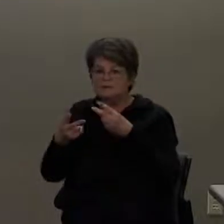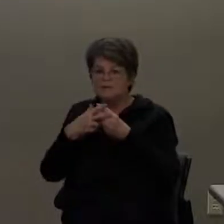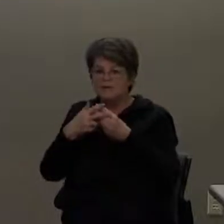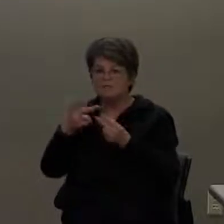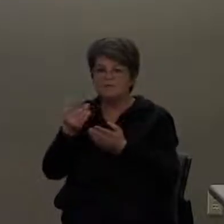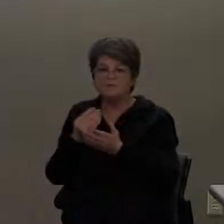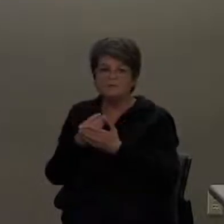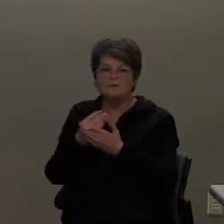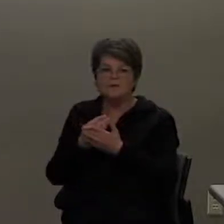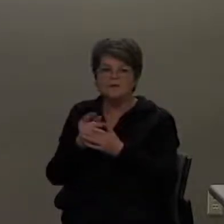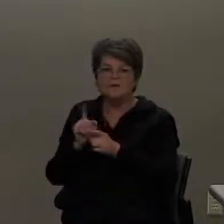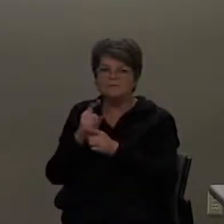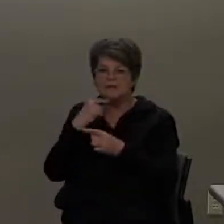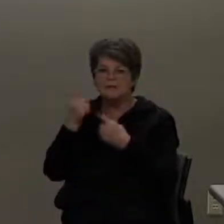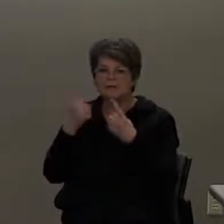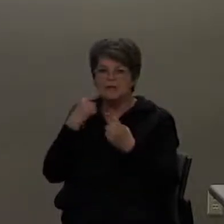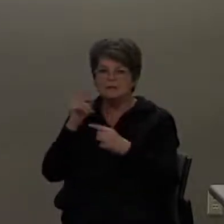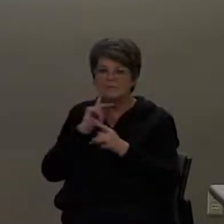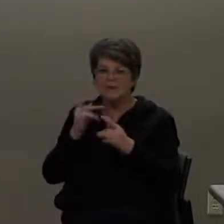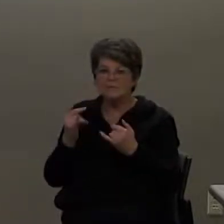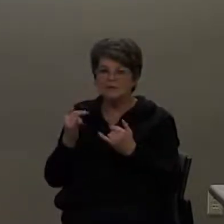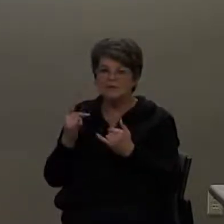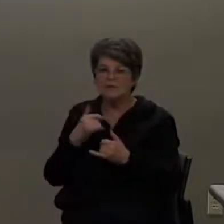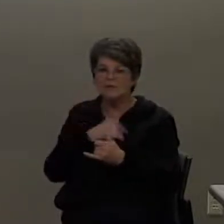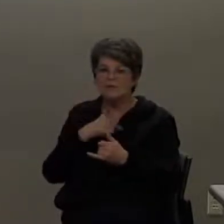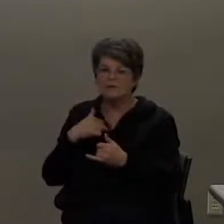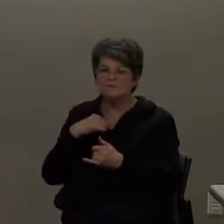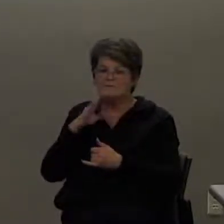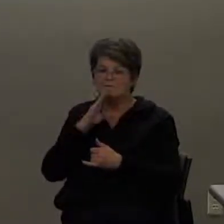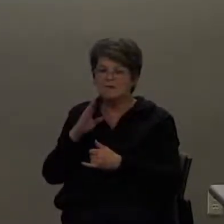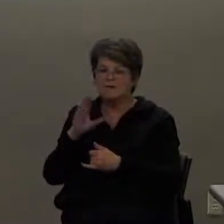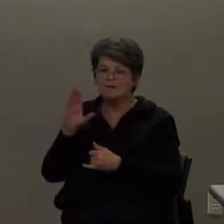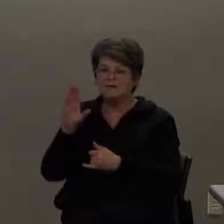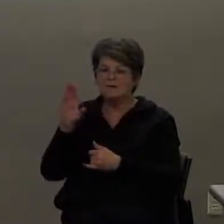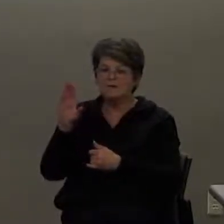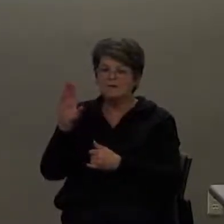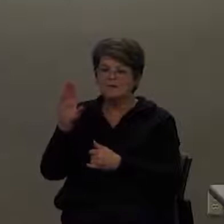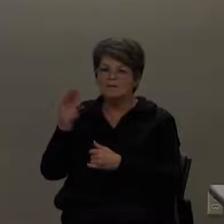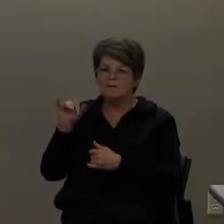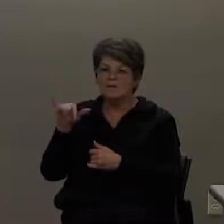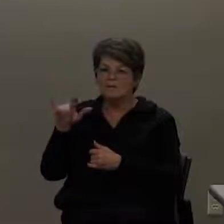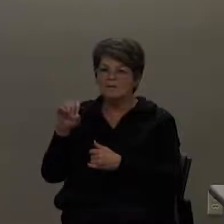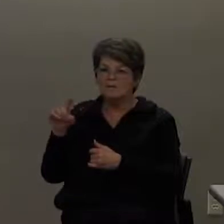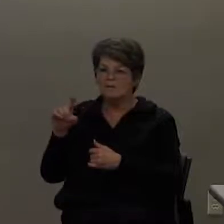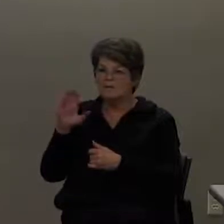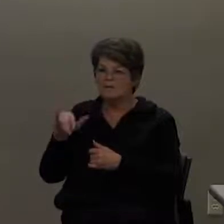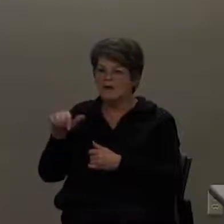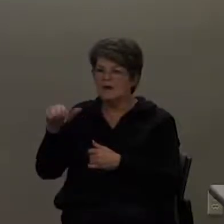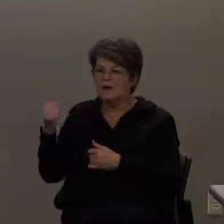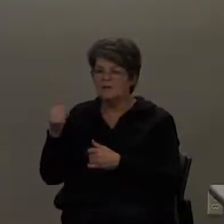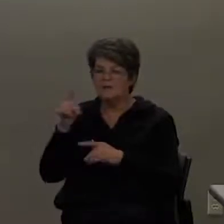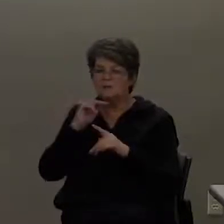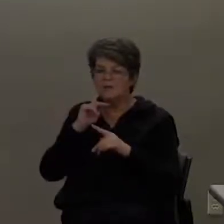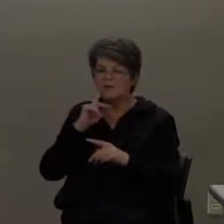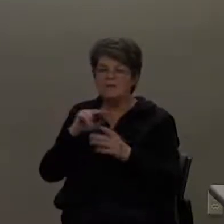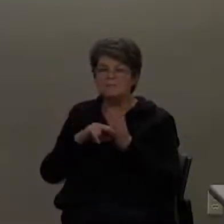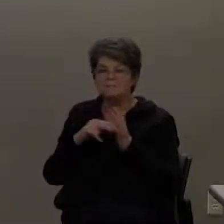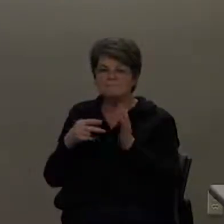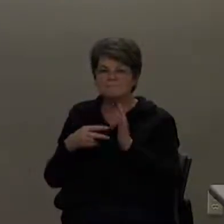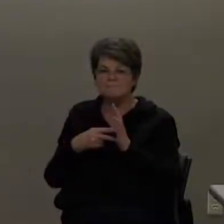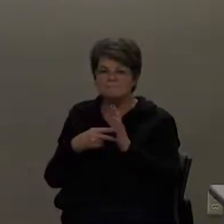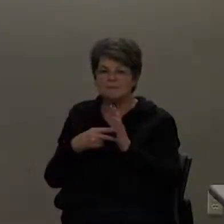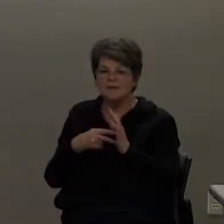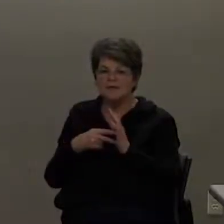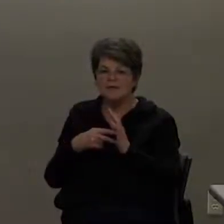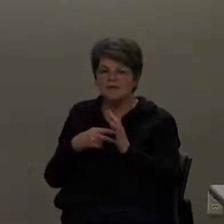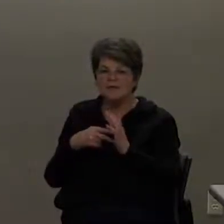so, as I've been telling people today, is we've been boiled by other people. And so my point about that is, we need to